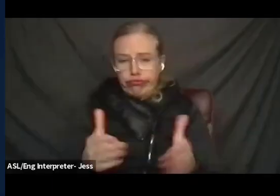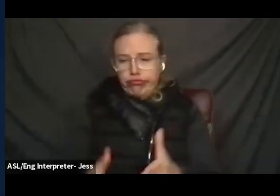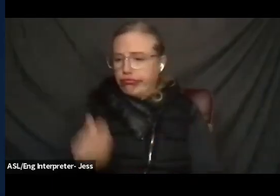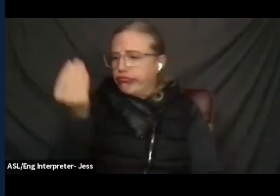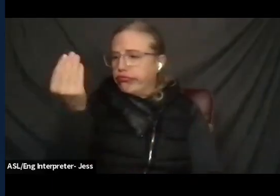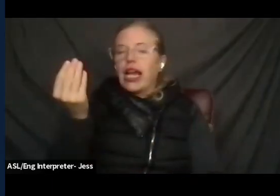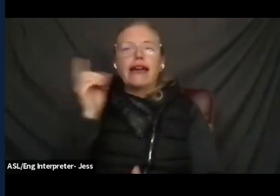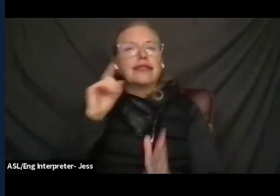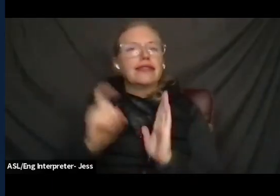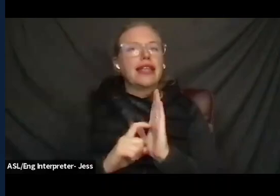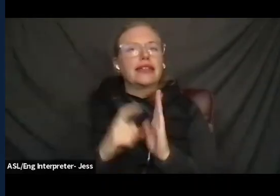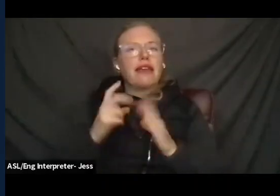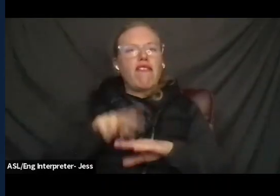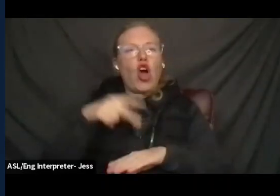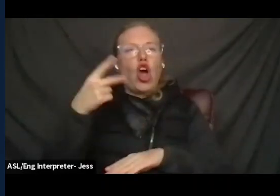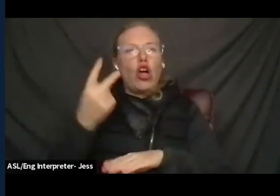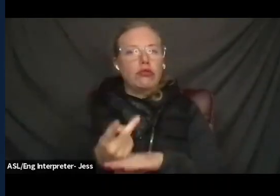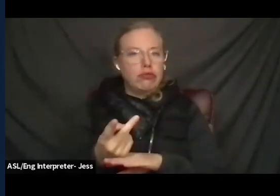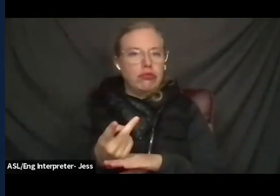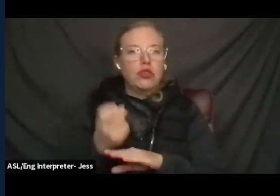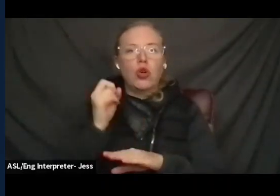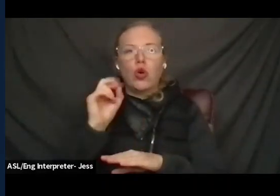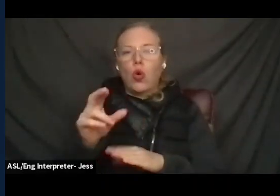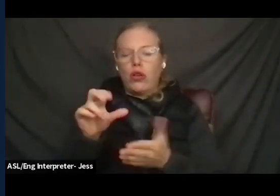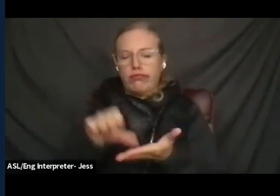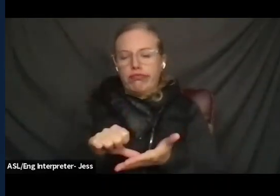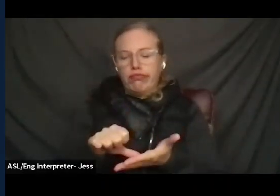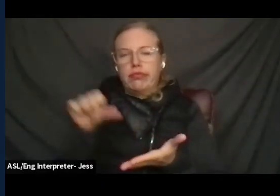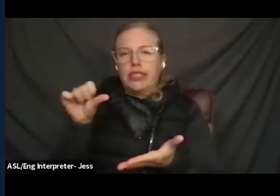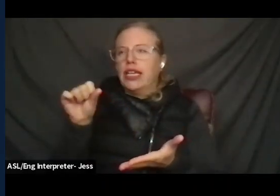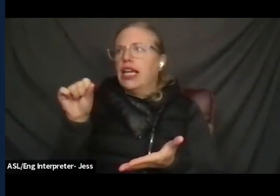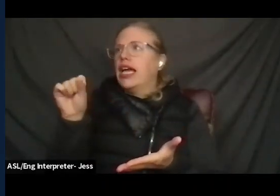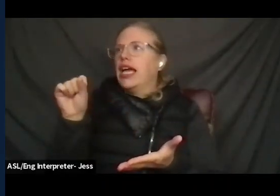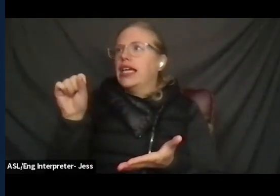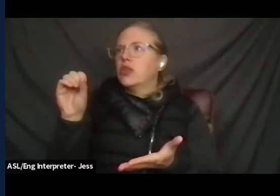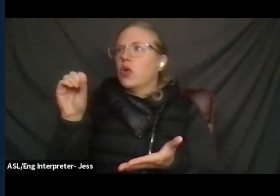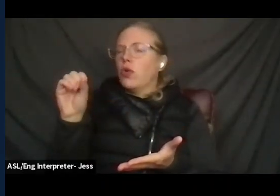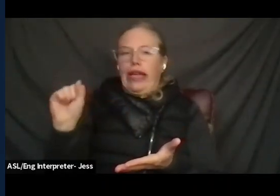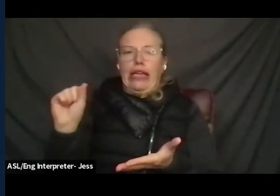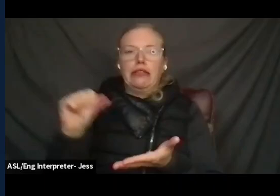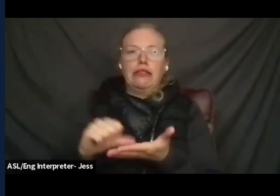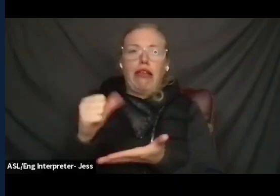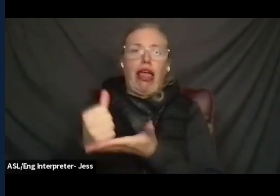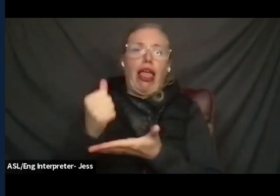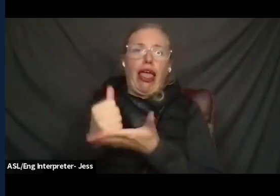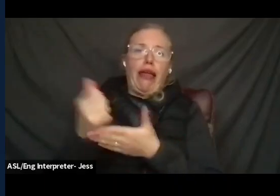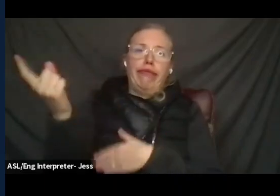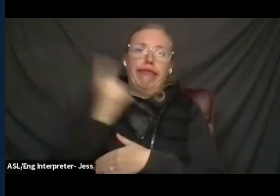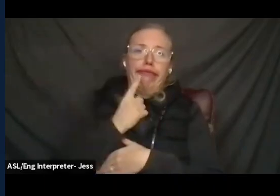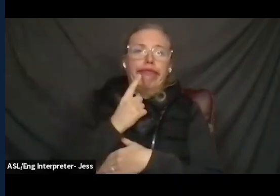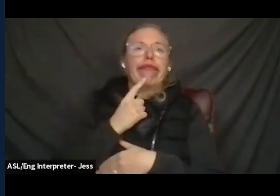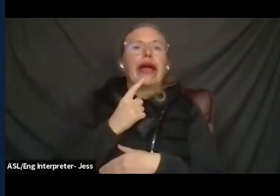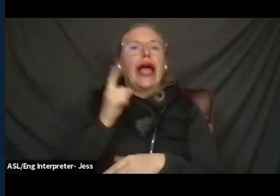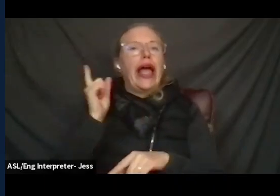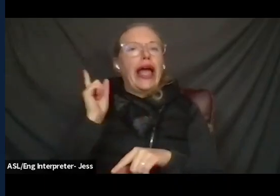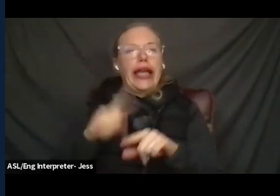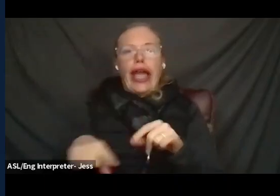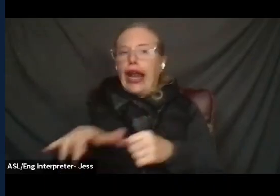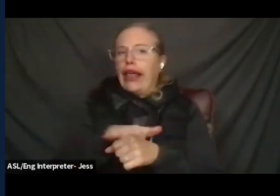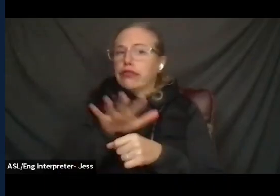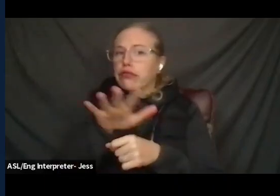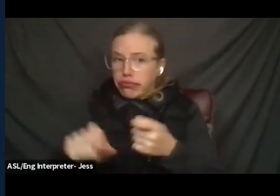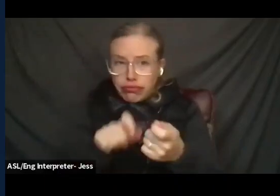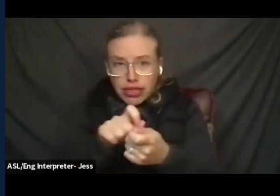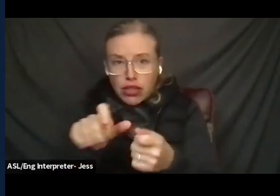falls, or it has a push button SOS system, and cannot locate your